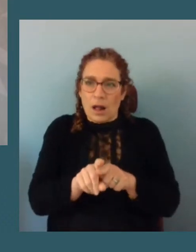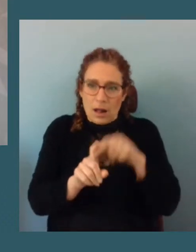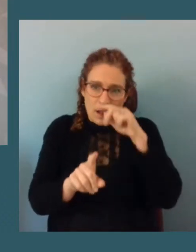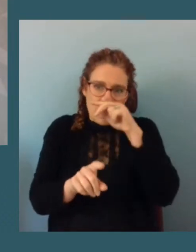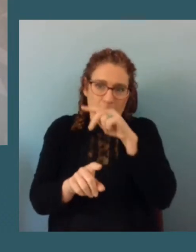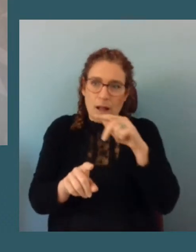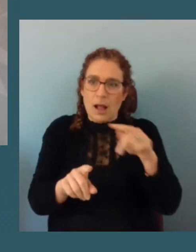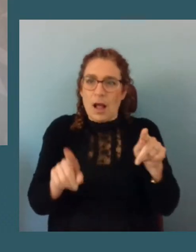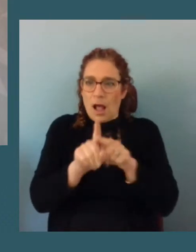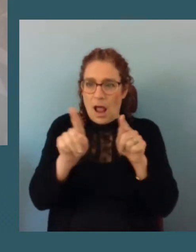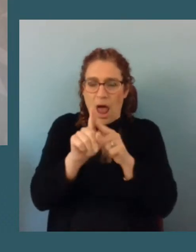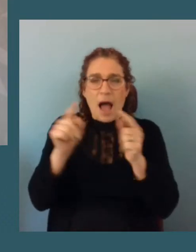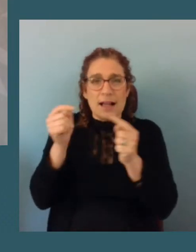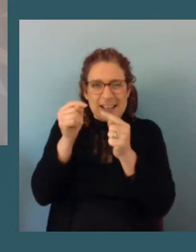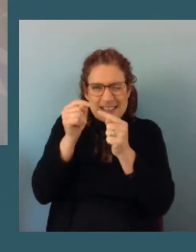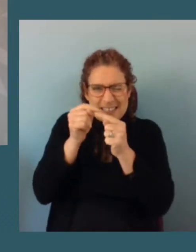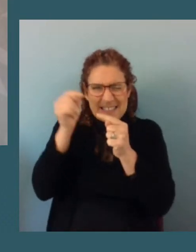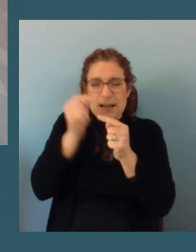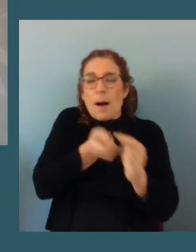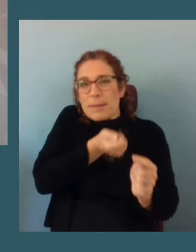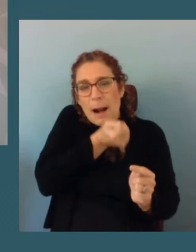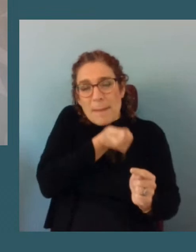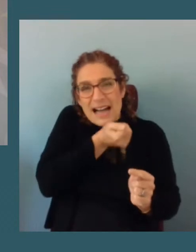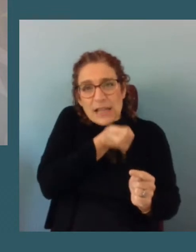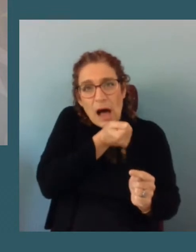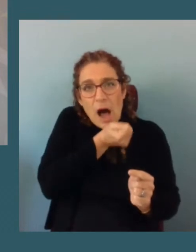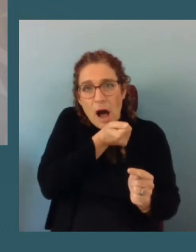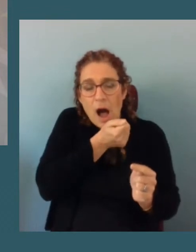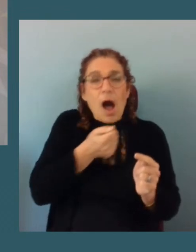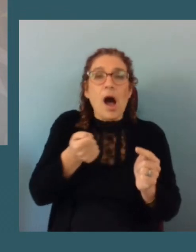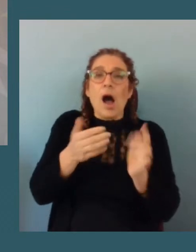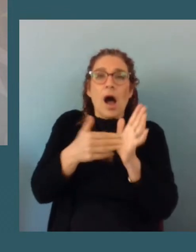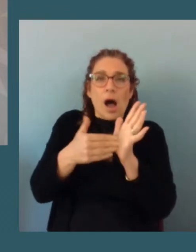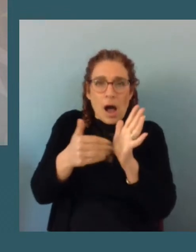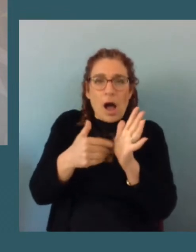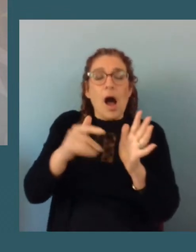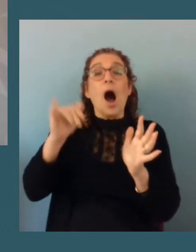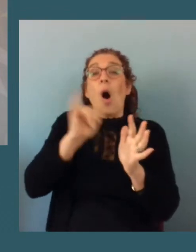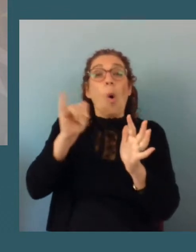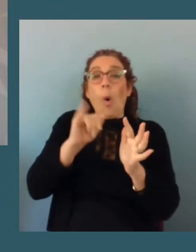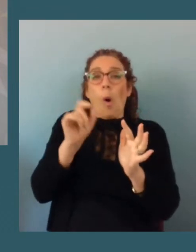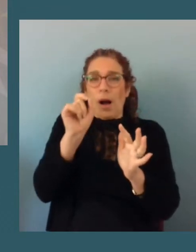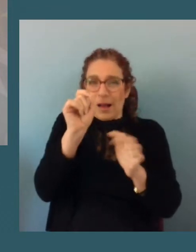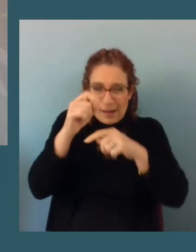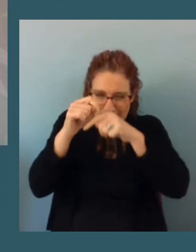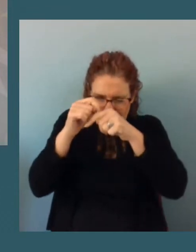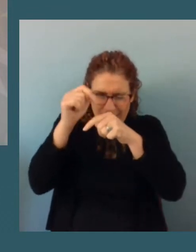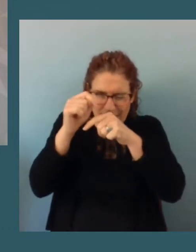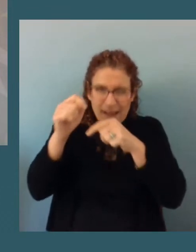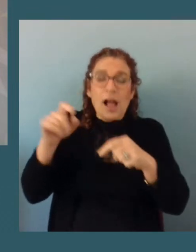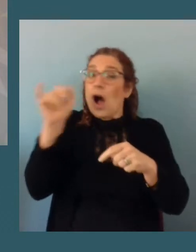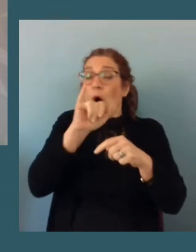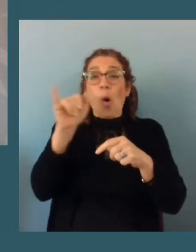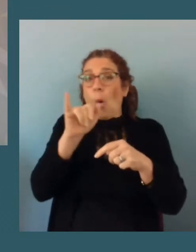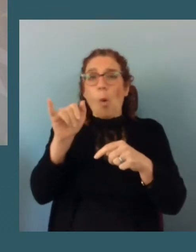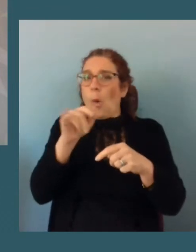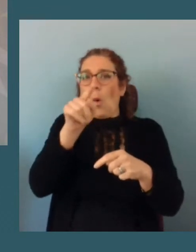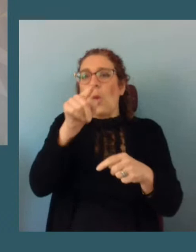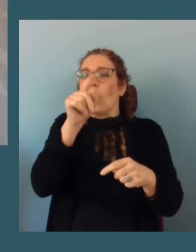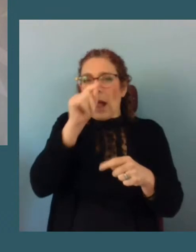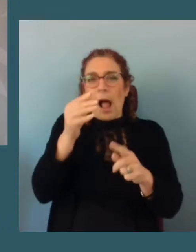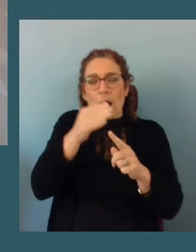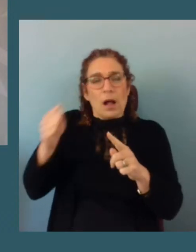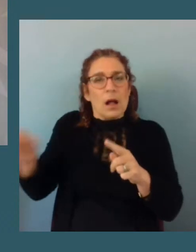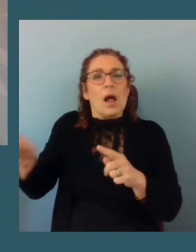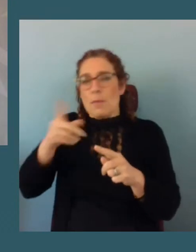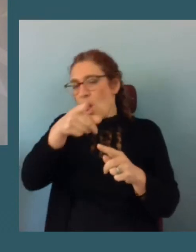pinhead amount of peanut butter. And if that's okay, you can go to a bit more. But I think it depends on where you stand with that, because I think you have to talk it through the